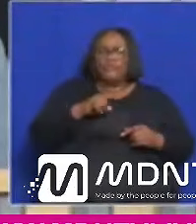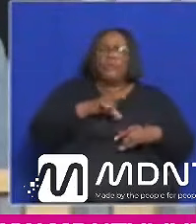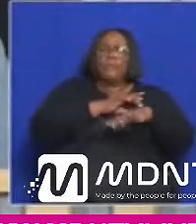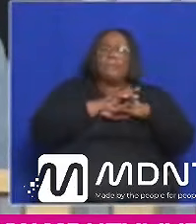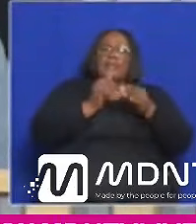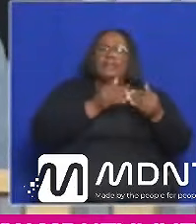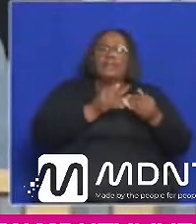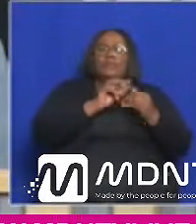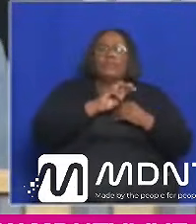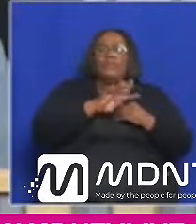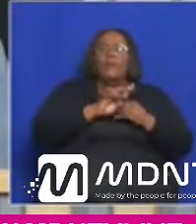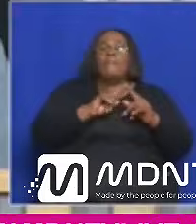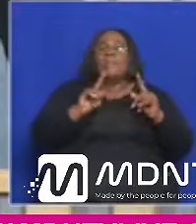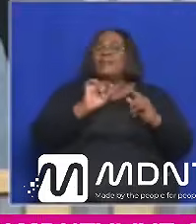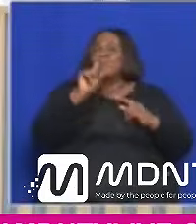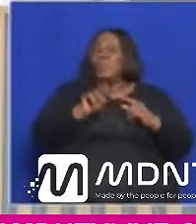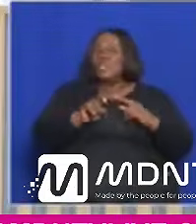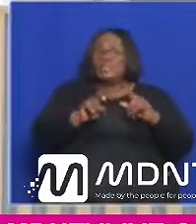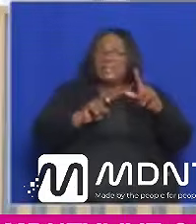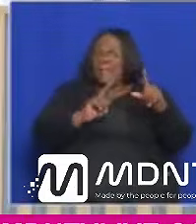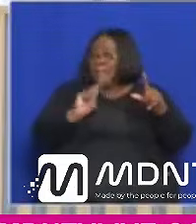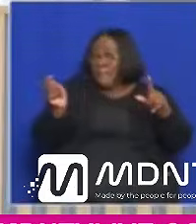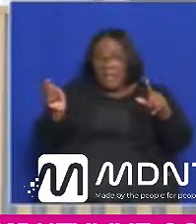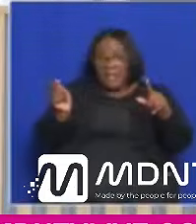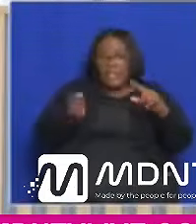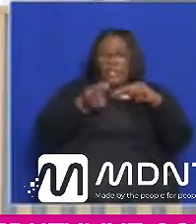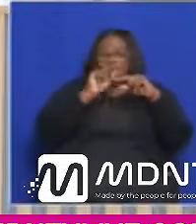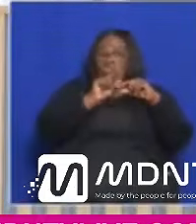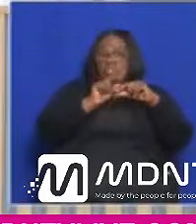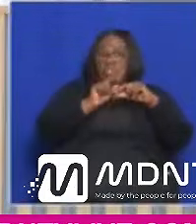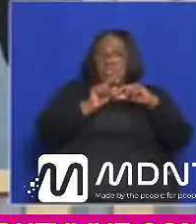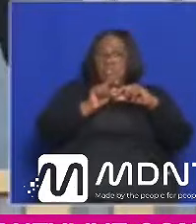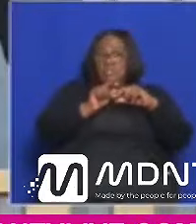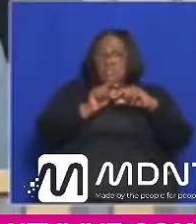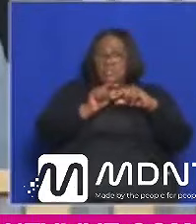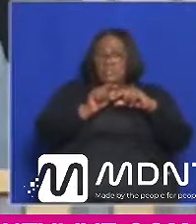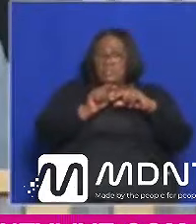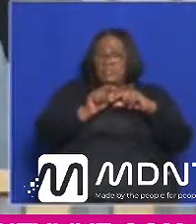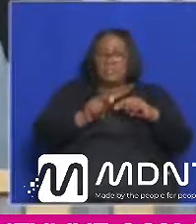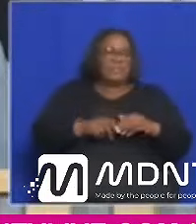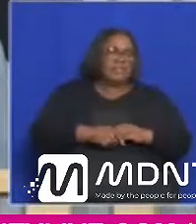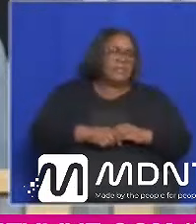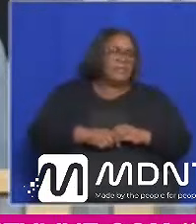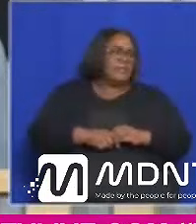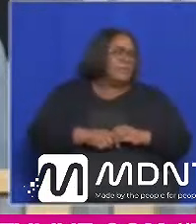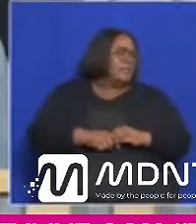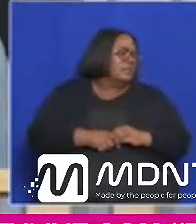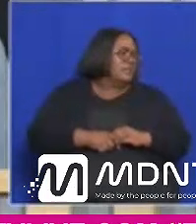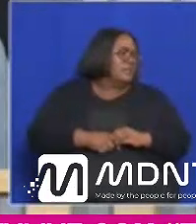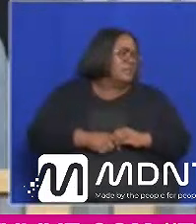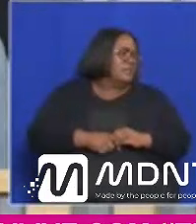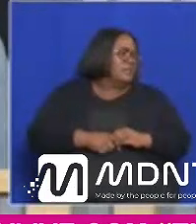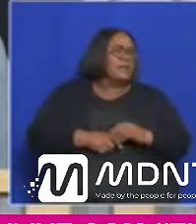Medicare 20 pay the interest portion of the loan? Yes, it did. It